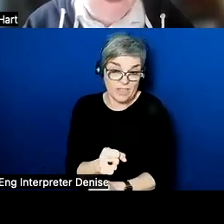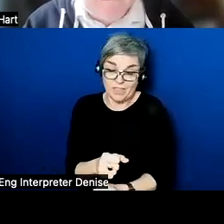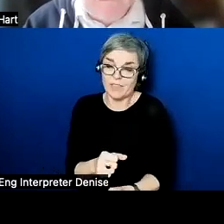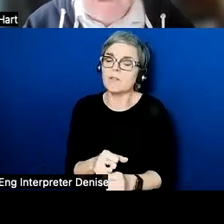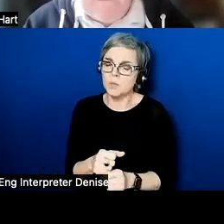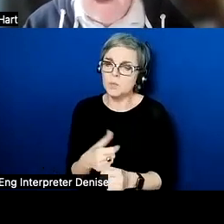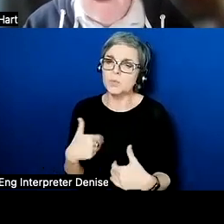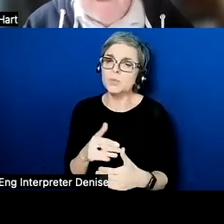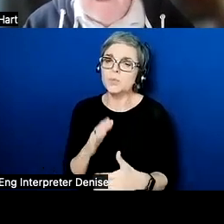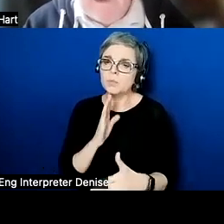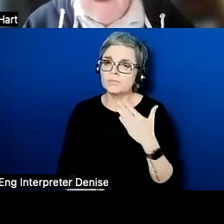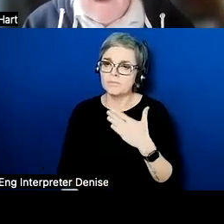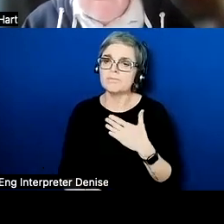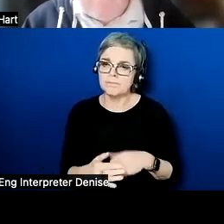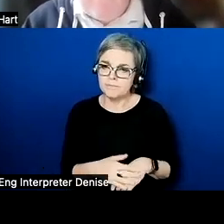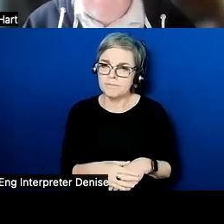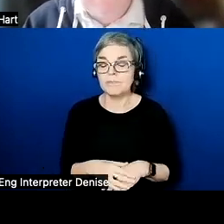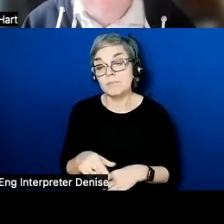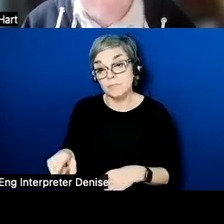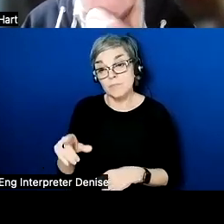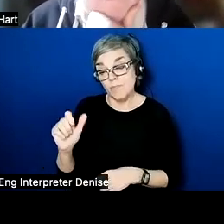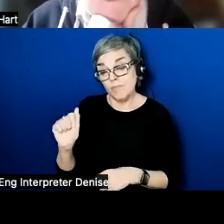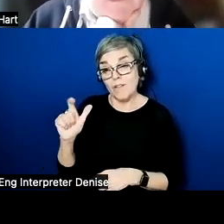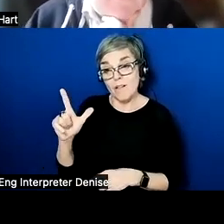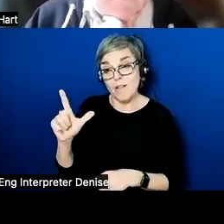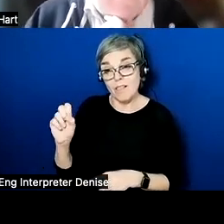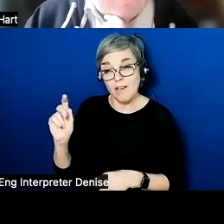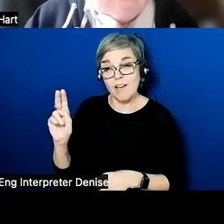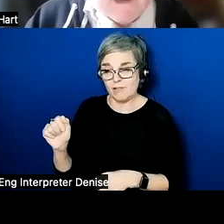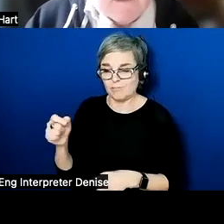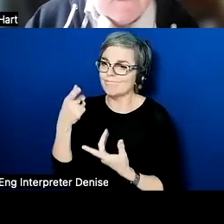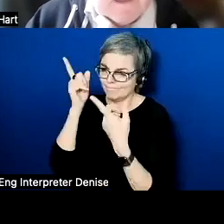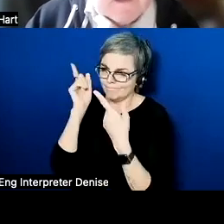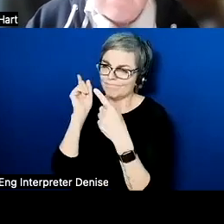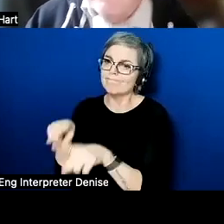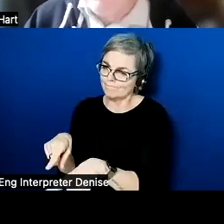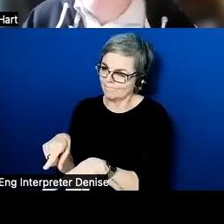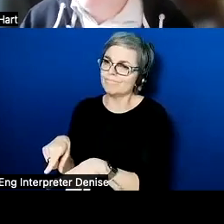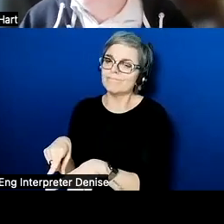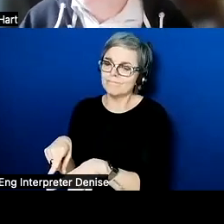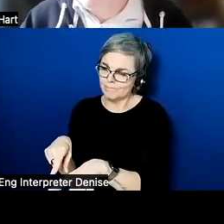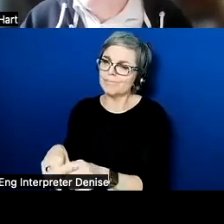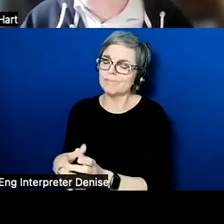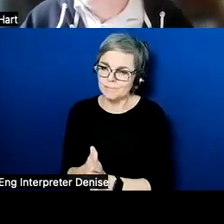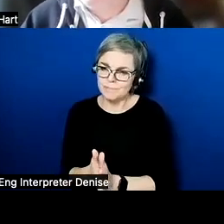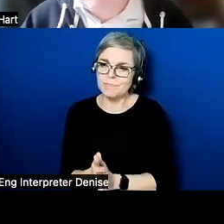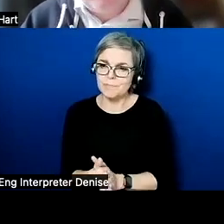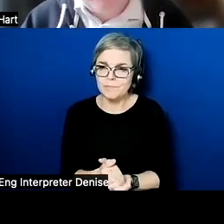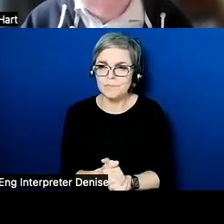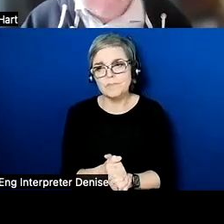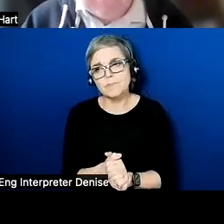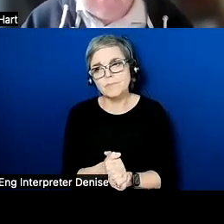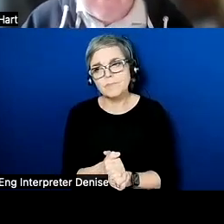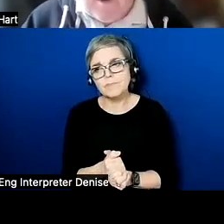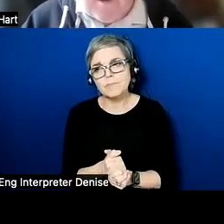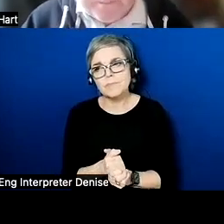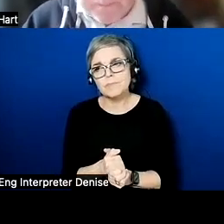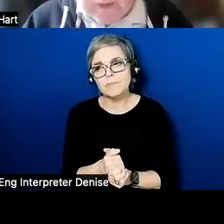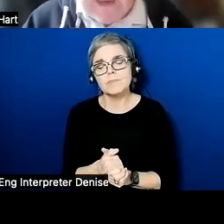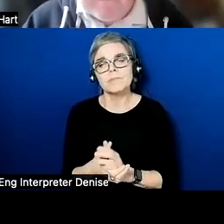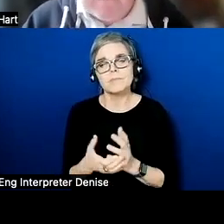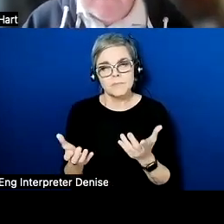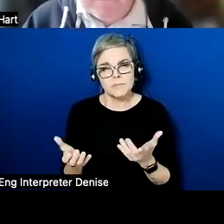with that, Alana. And one of the things that I think I've learned, particularly